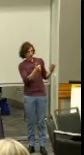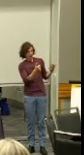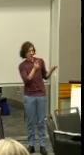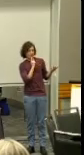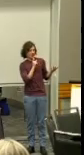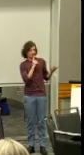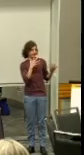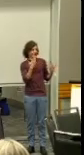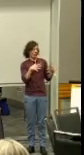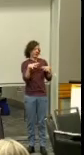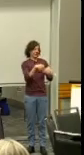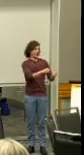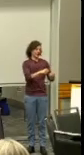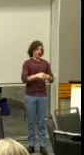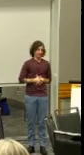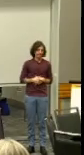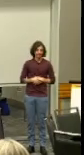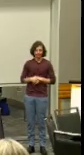circulation.